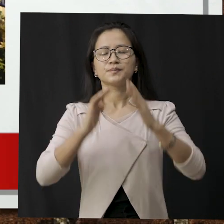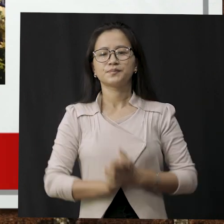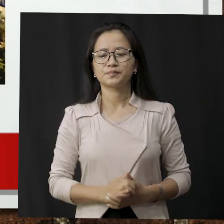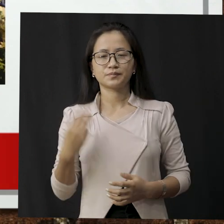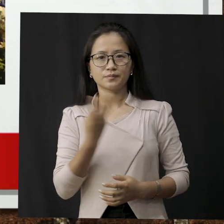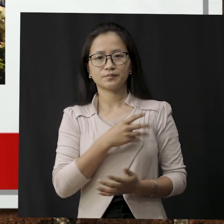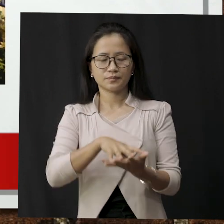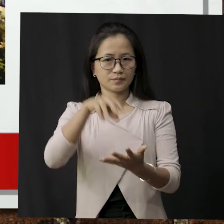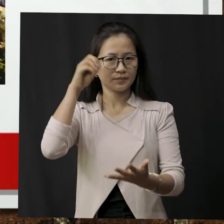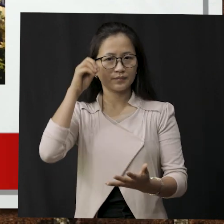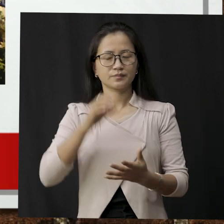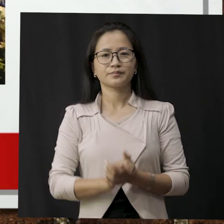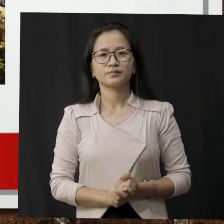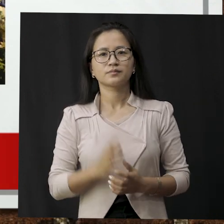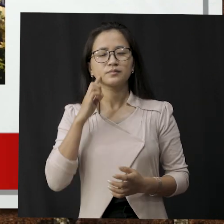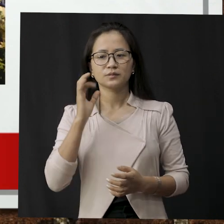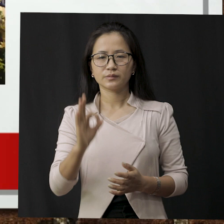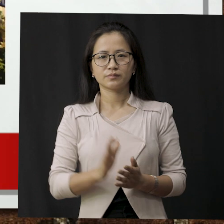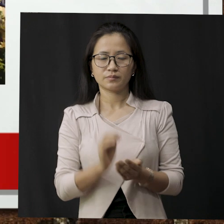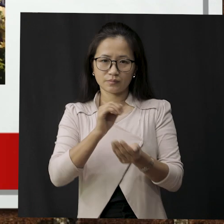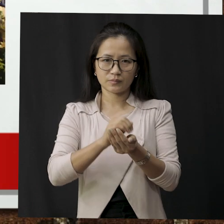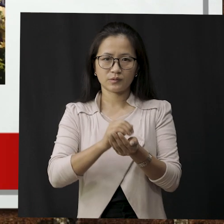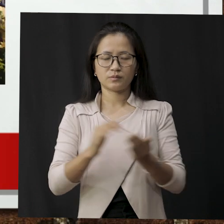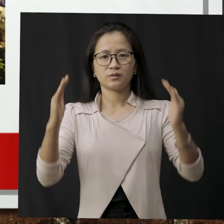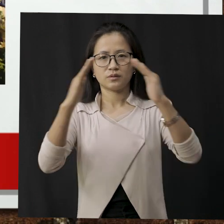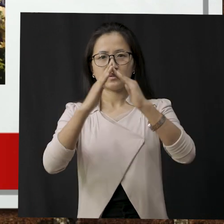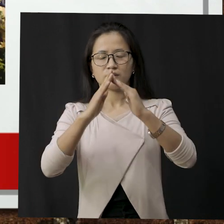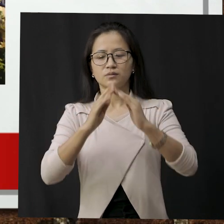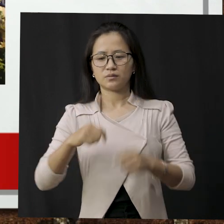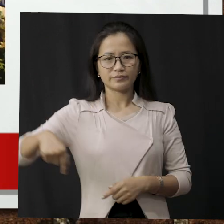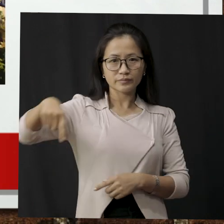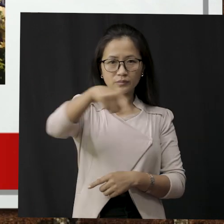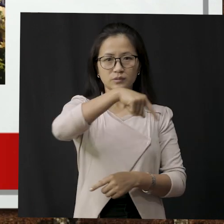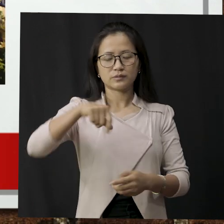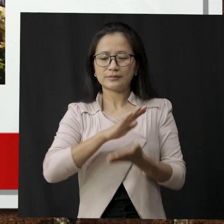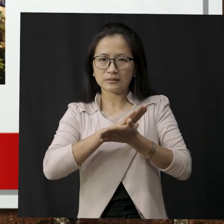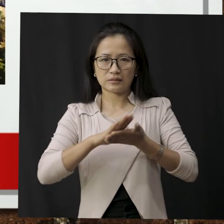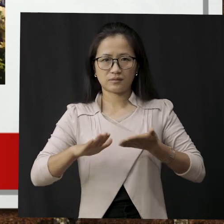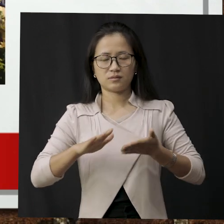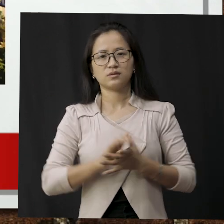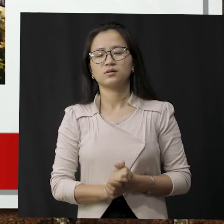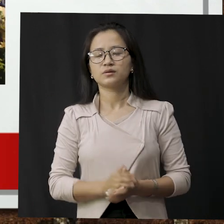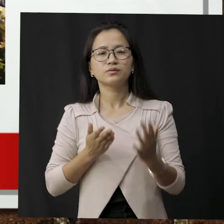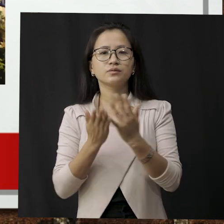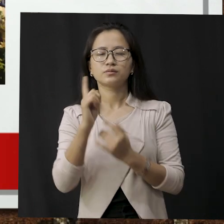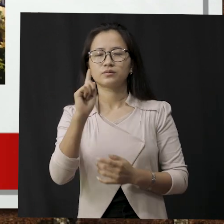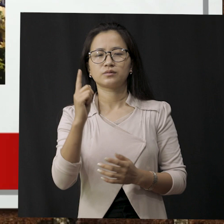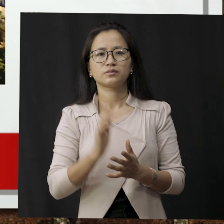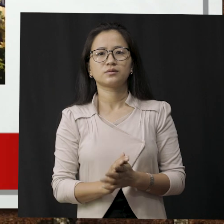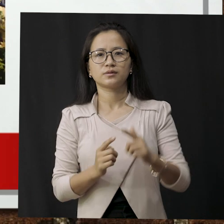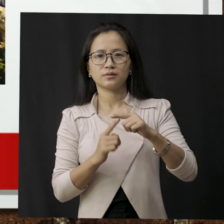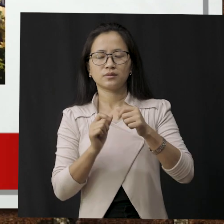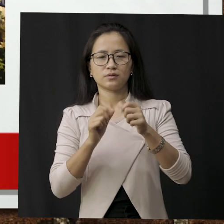will learn uh, the importance of keeping our house and surrounding clean through one of your friend